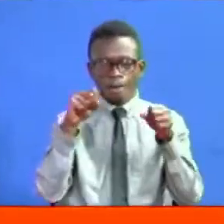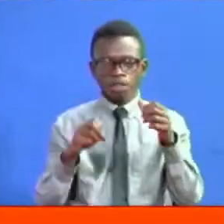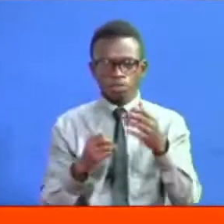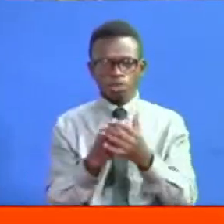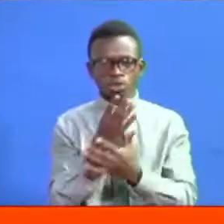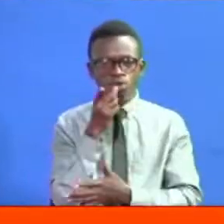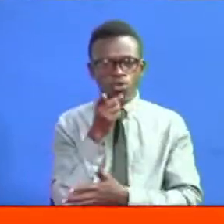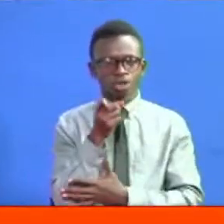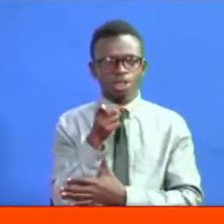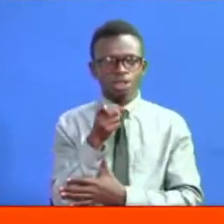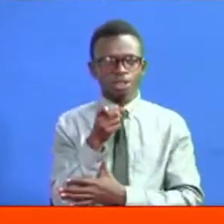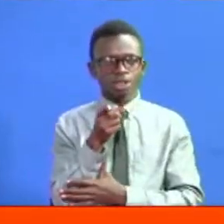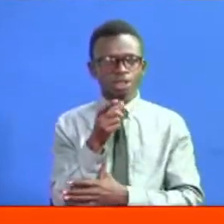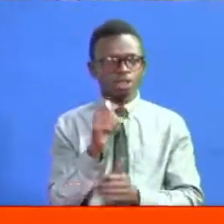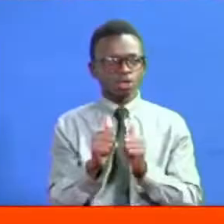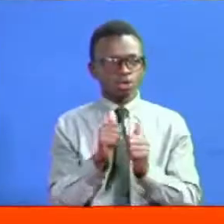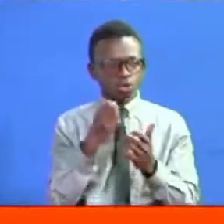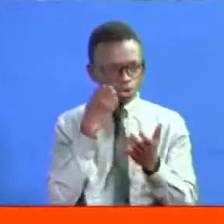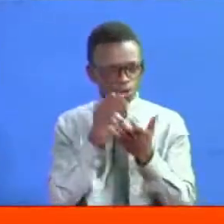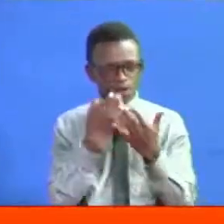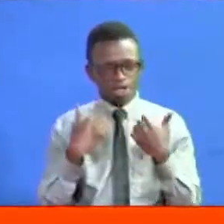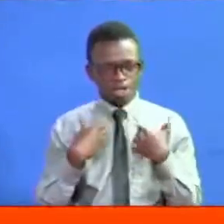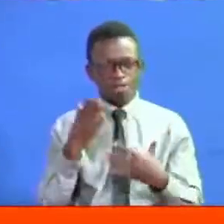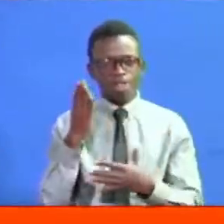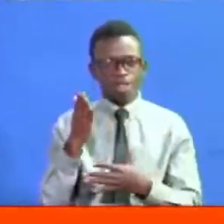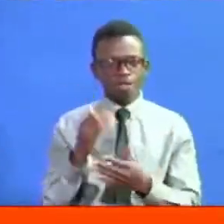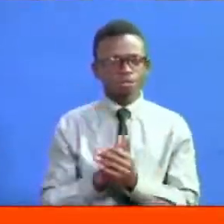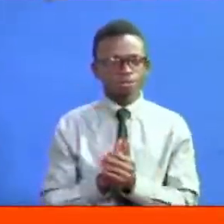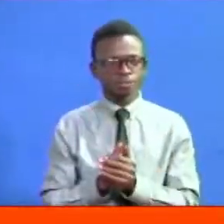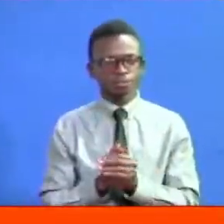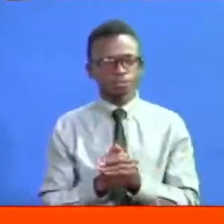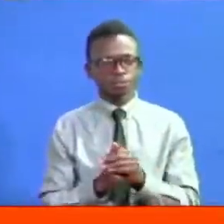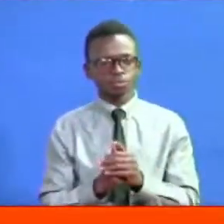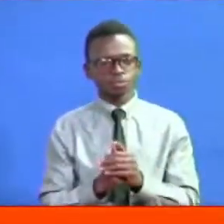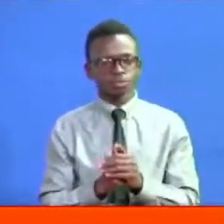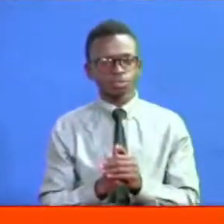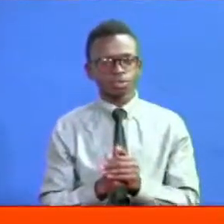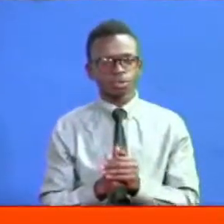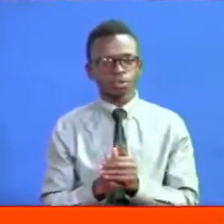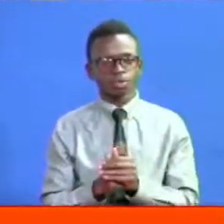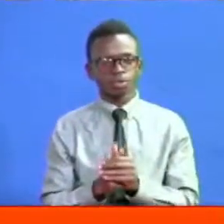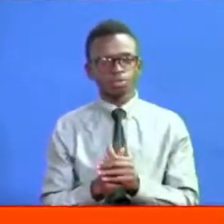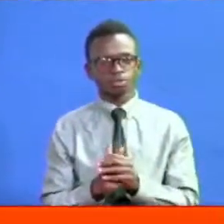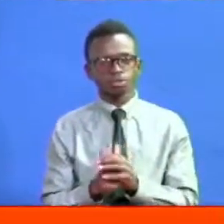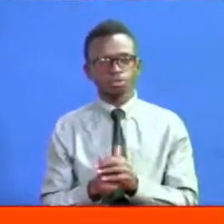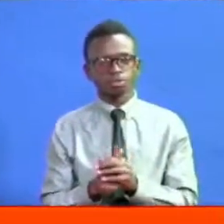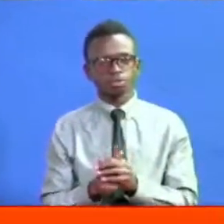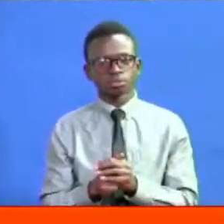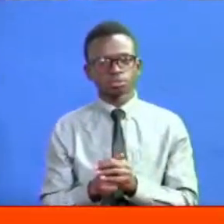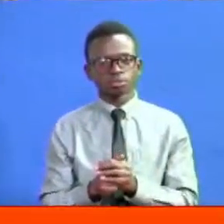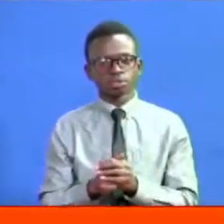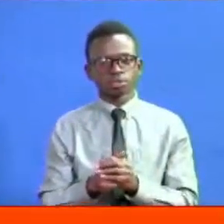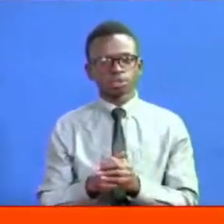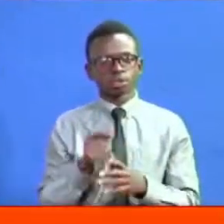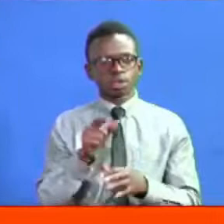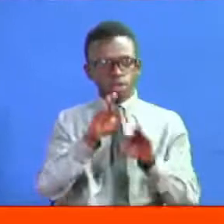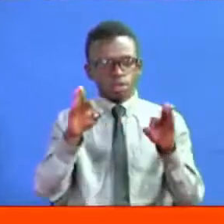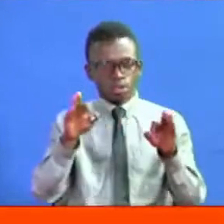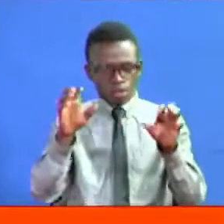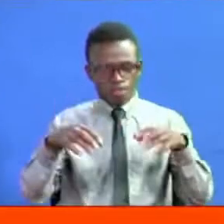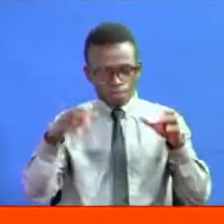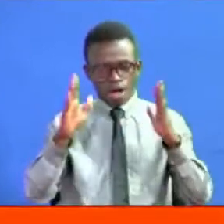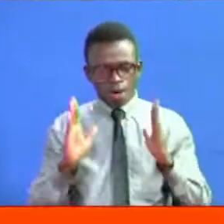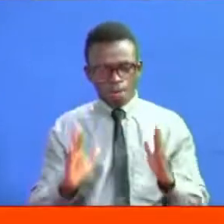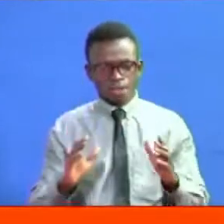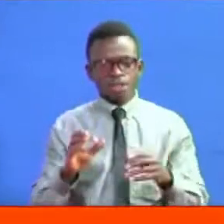by farmers who are in the process of harvesting. Okay. These farmers also inform us